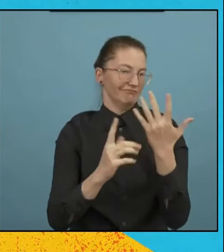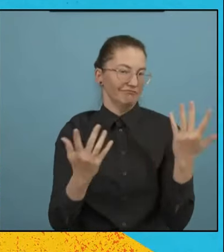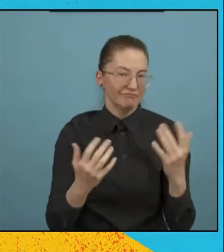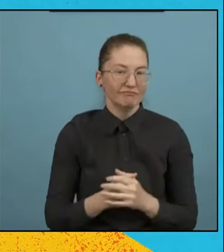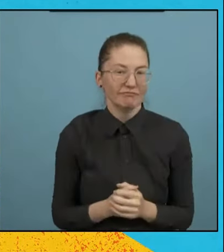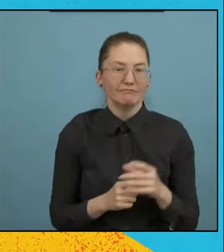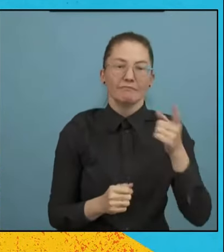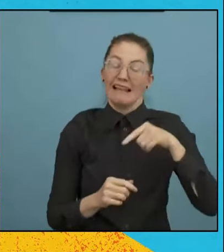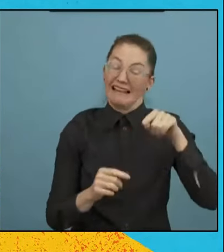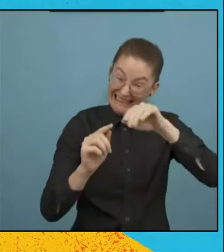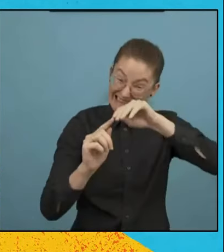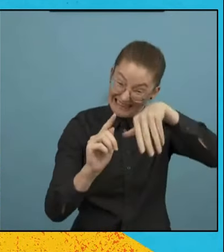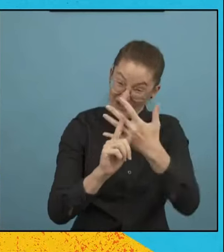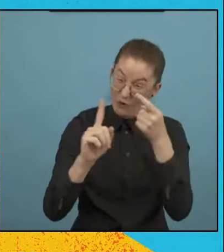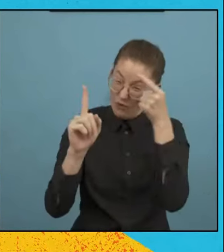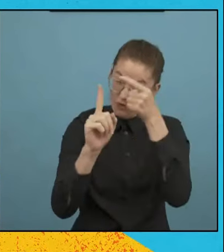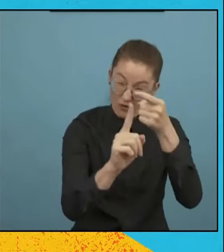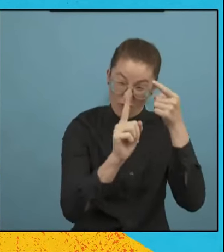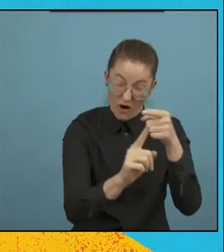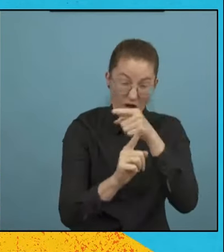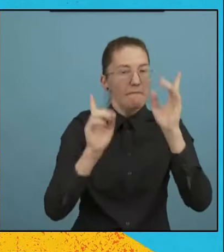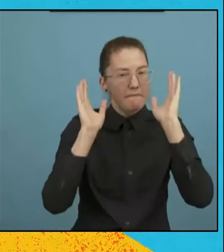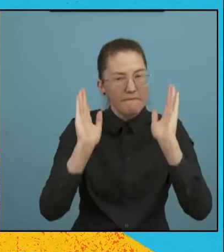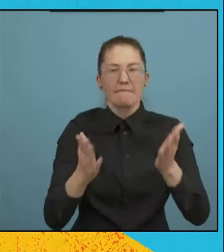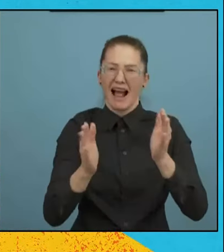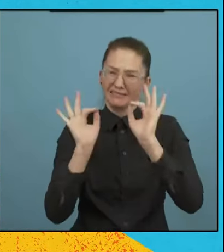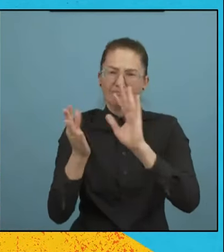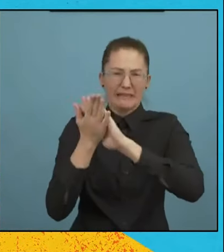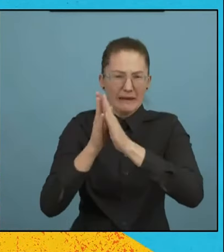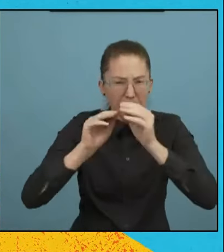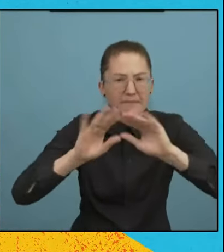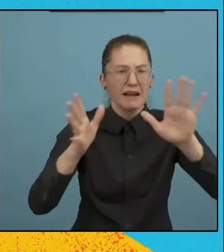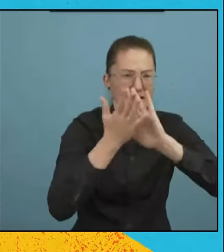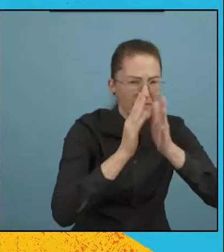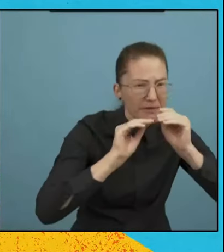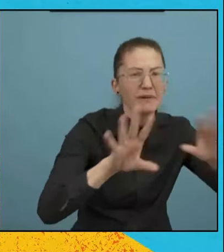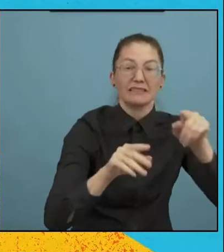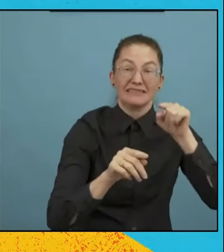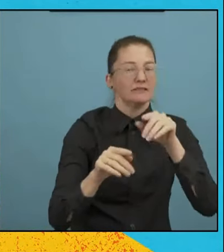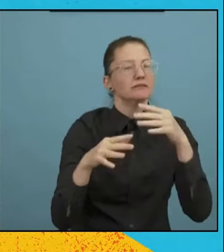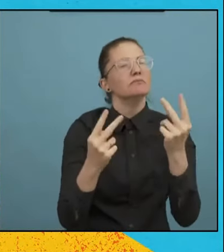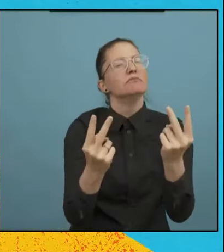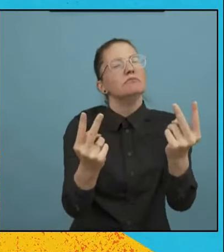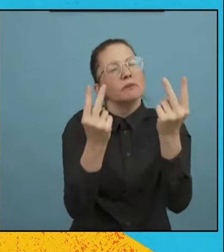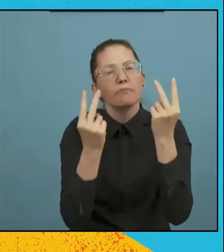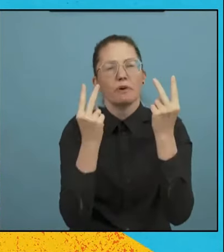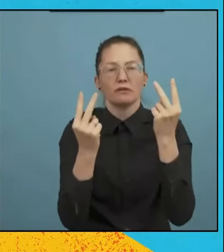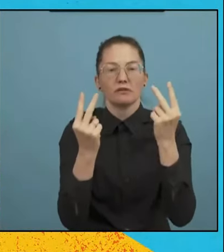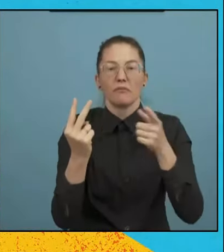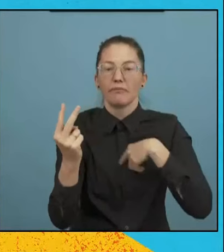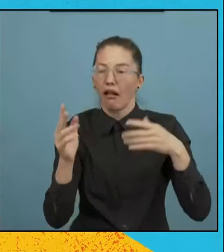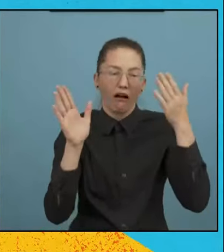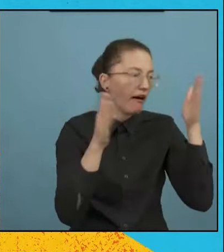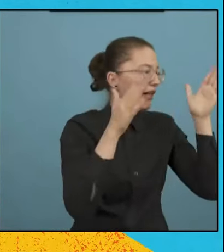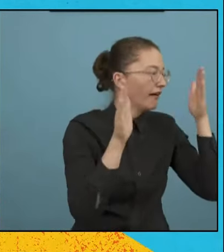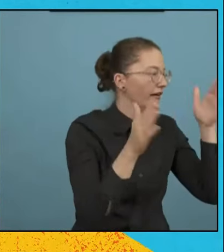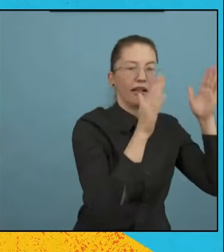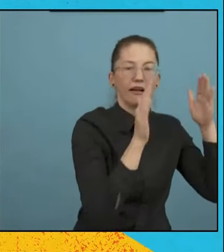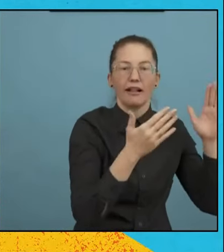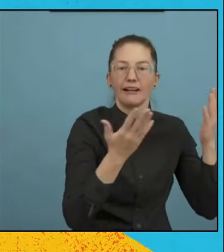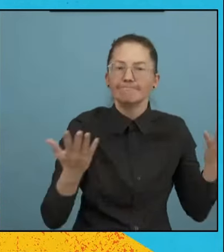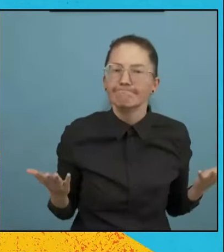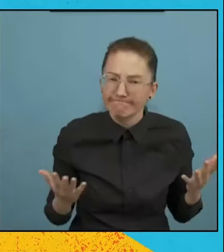in many ways a direct challenge to that. I want you to think of the development agenda, the sustainable development agenda, the SDGs, as essentially